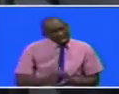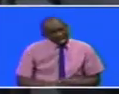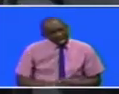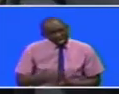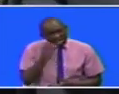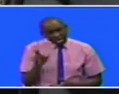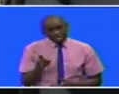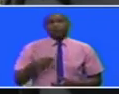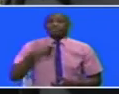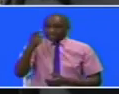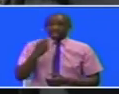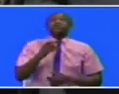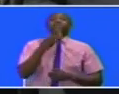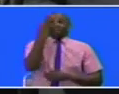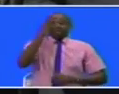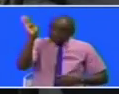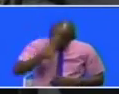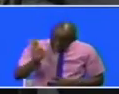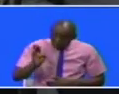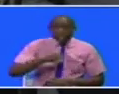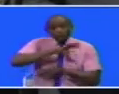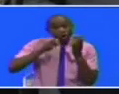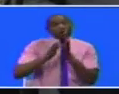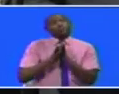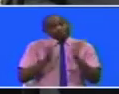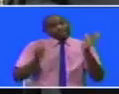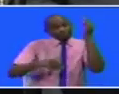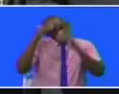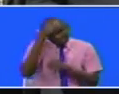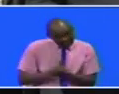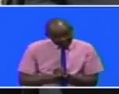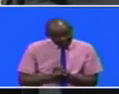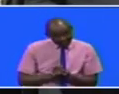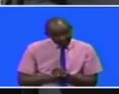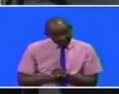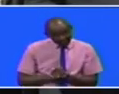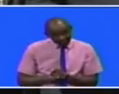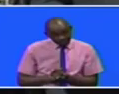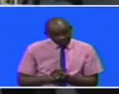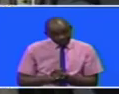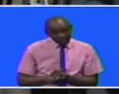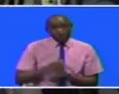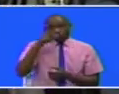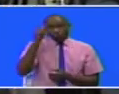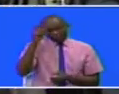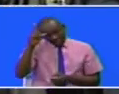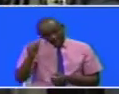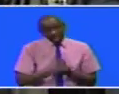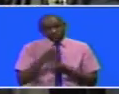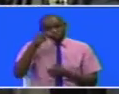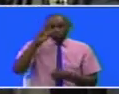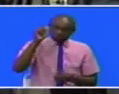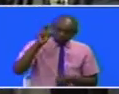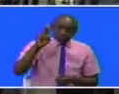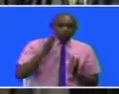tunasema unioni tatu katika vyuo hizi sote, sauma nchini Kenya, Kudhea, Kusu